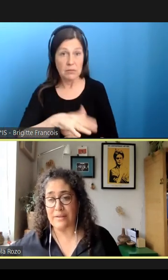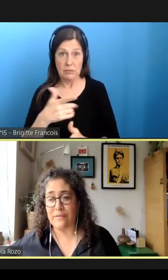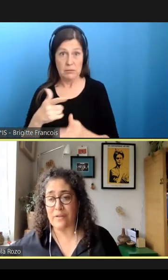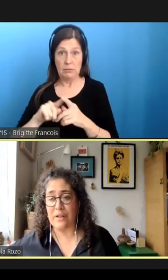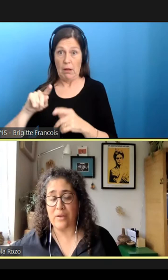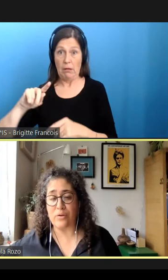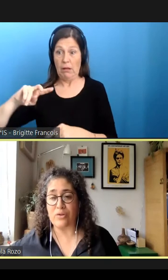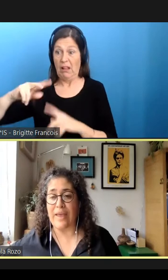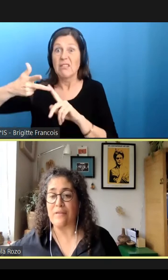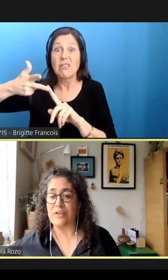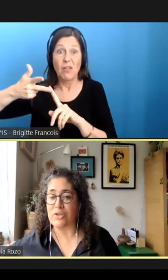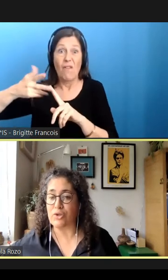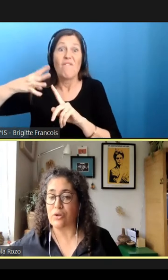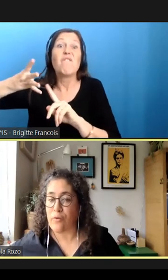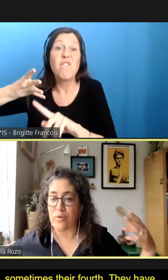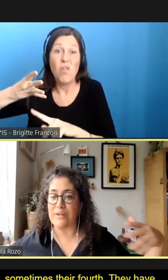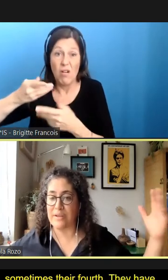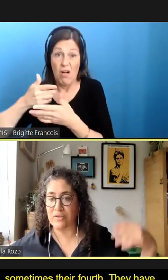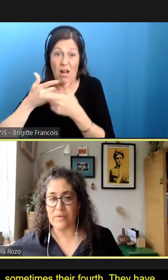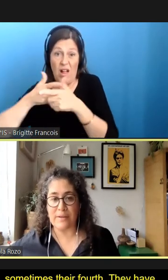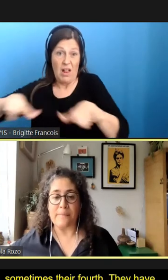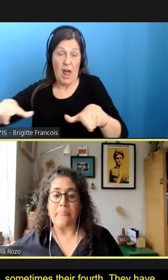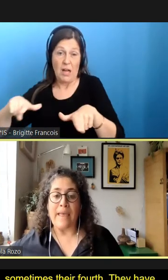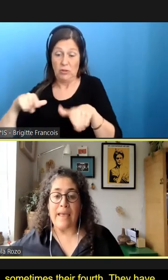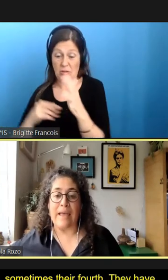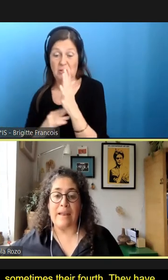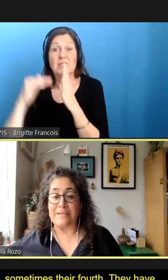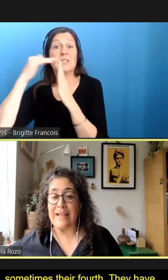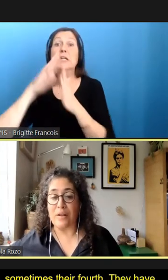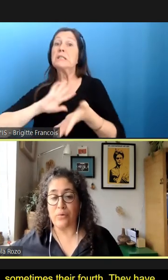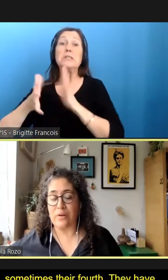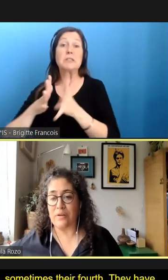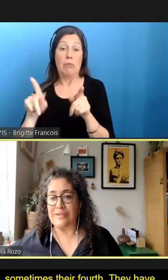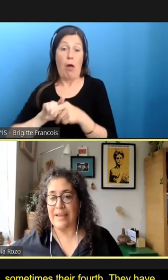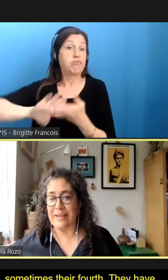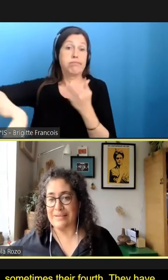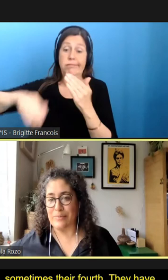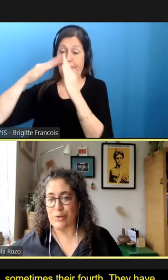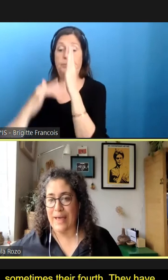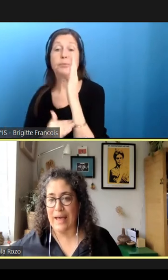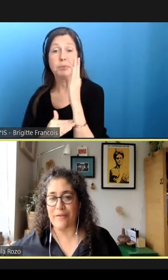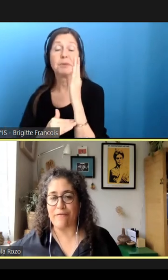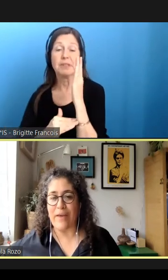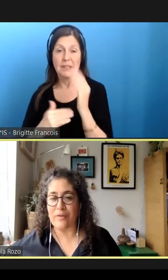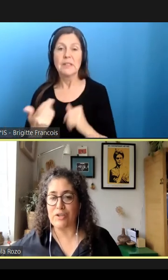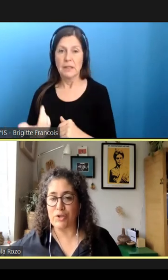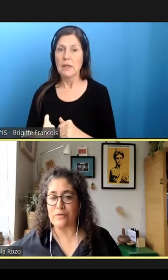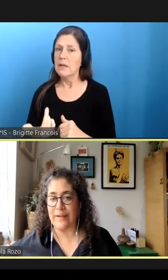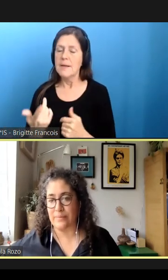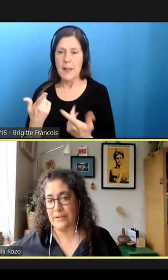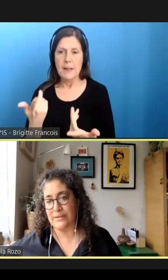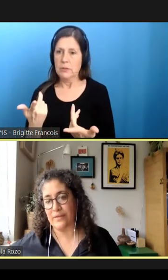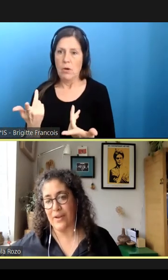own native language. They have a tradition of oral history. And as land workers, they seem to have a very